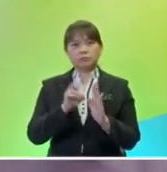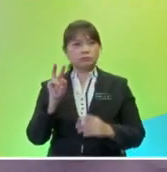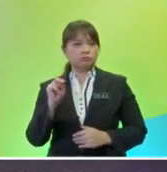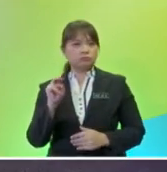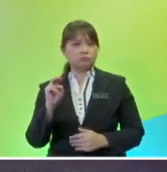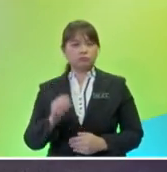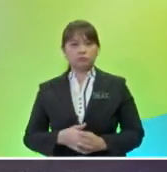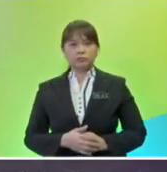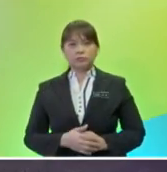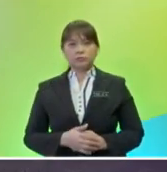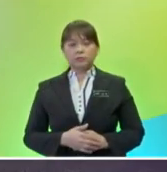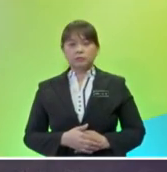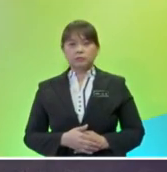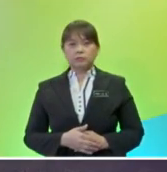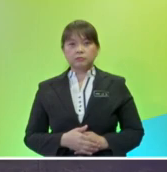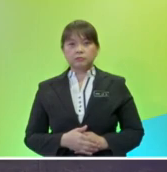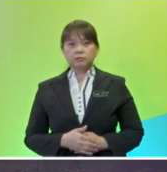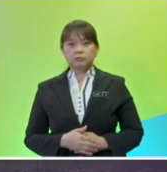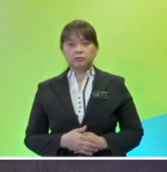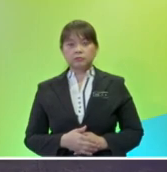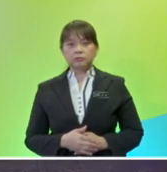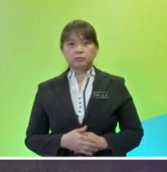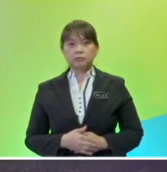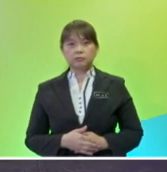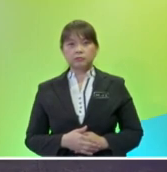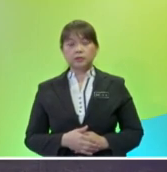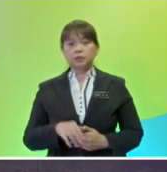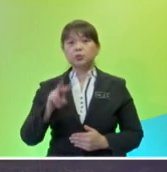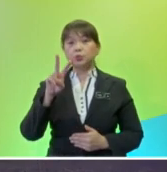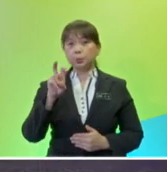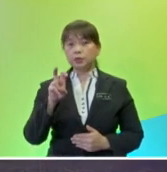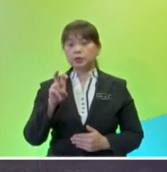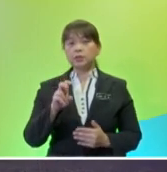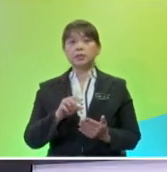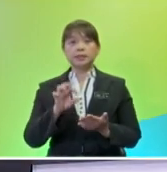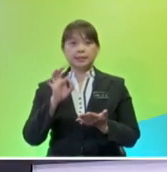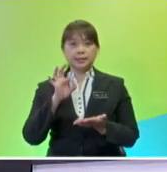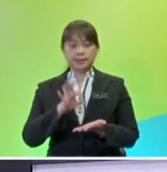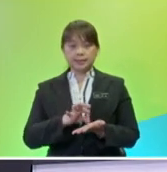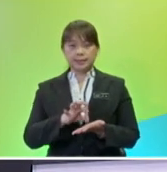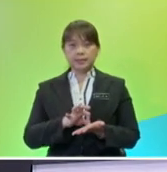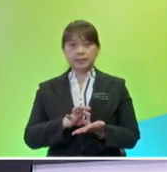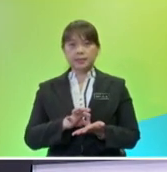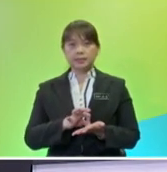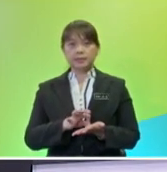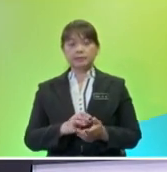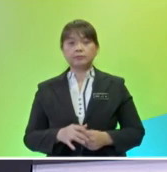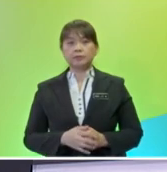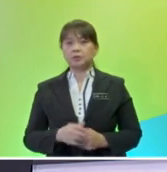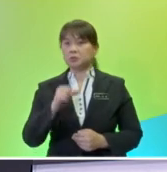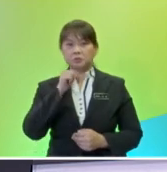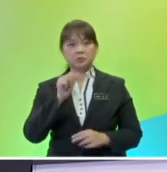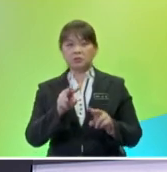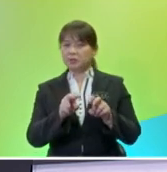new discovery. Mm-hmm. So the 20 cent gold-colored coin is not attracted